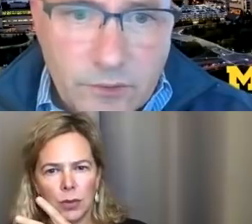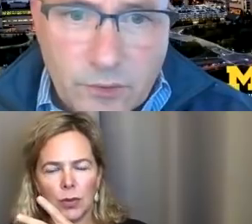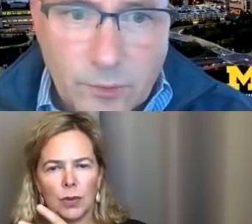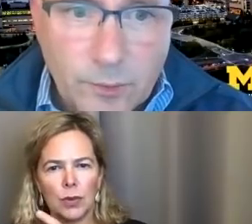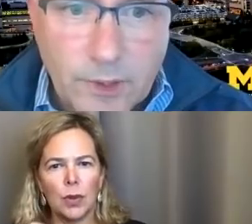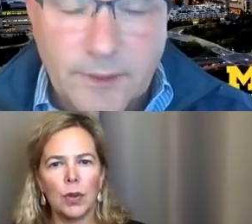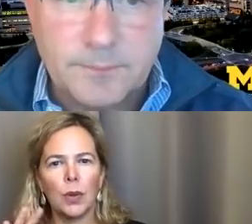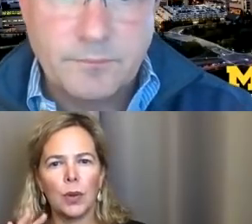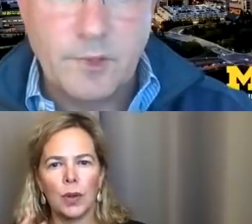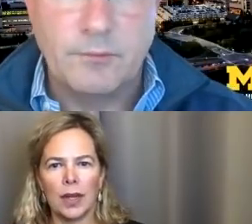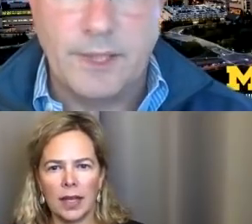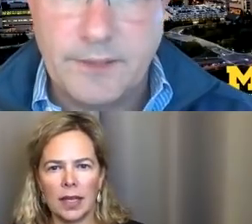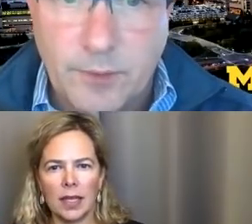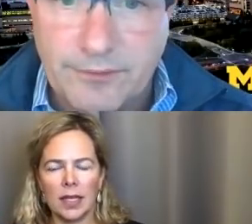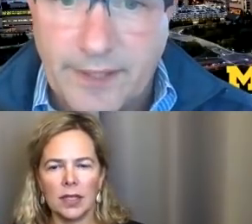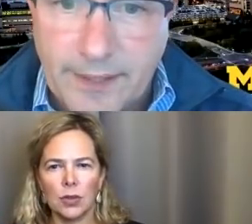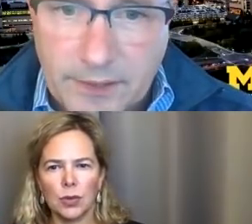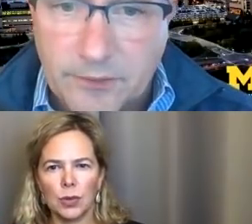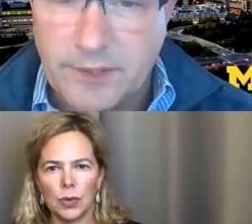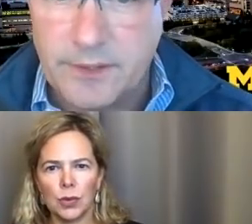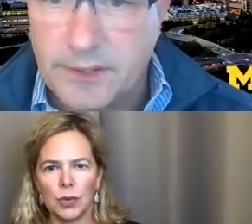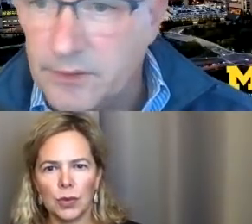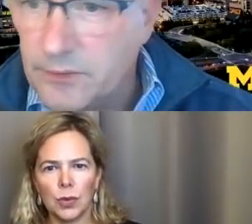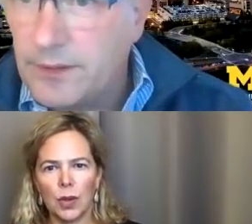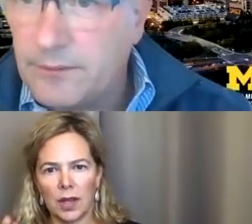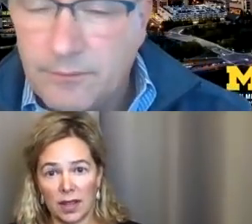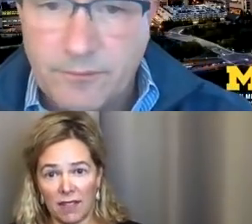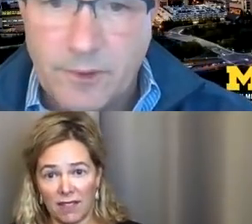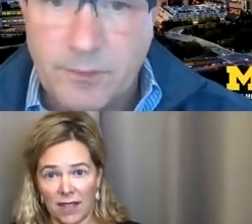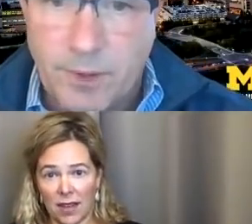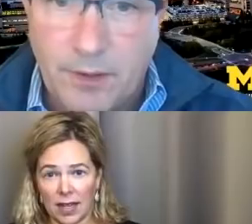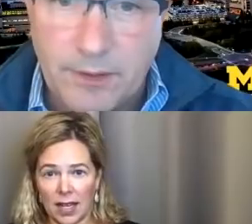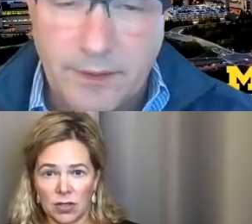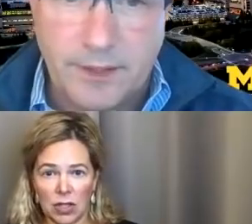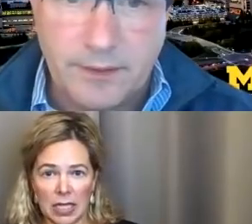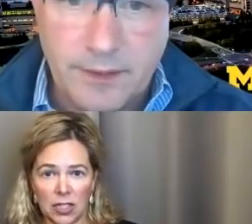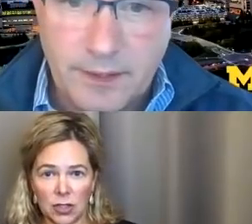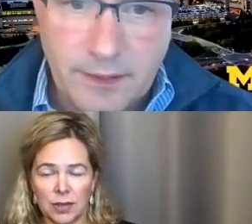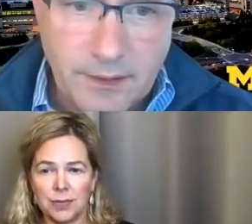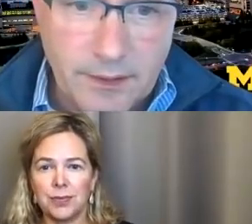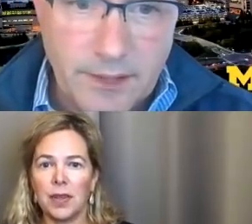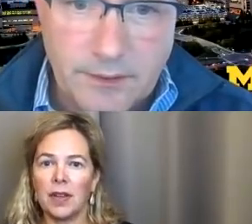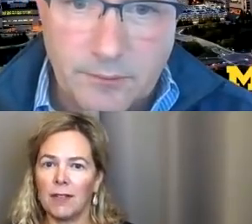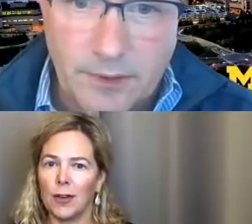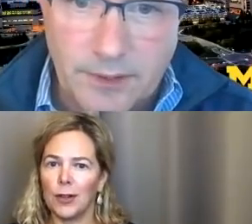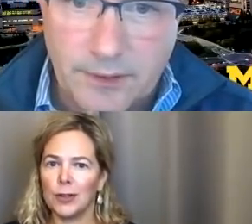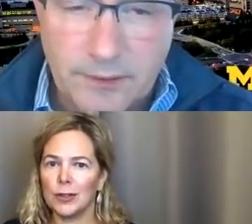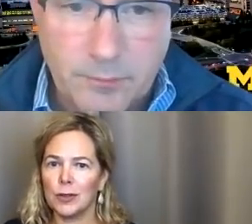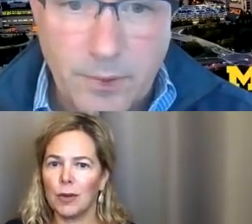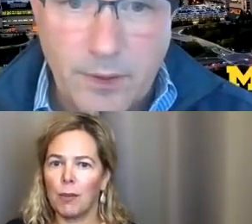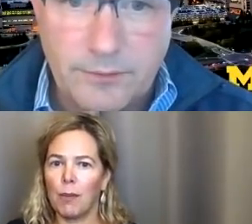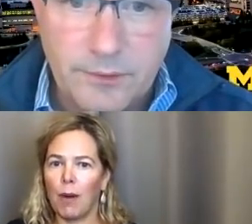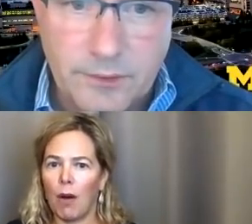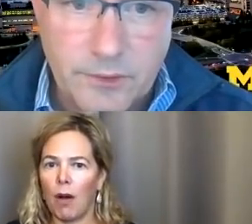related to our financial condition. So I think first Paul, and then Dr. Runge.